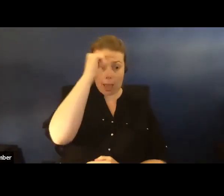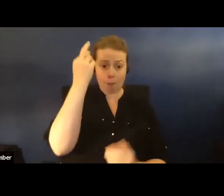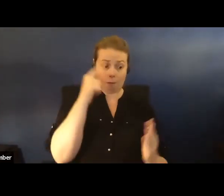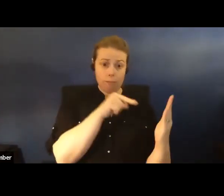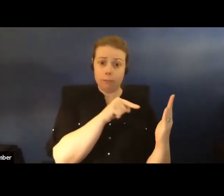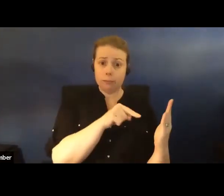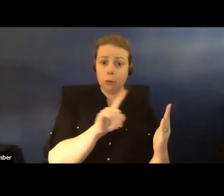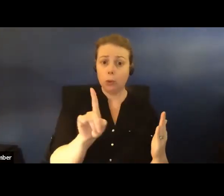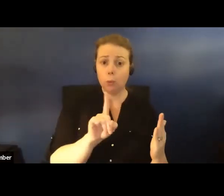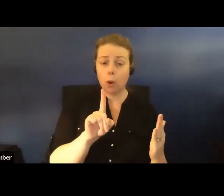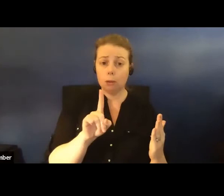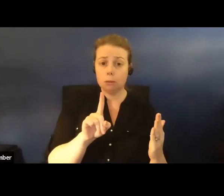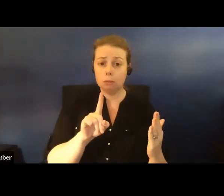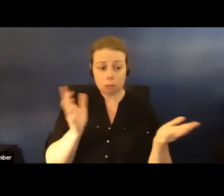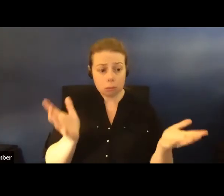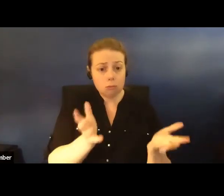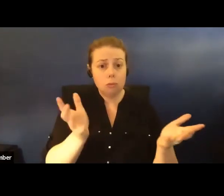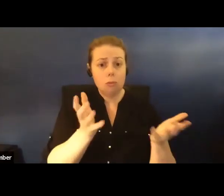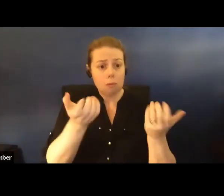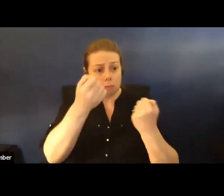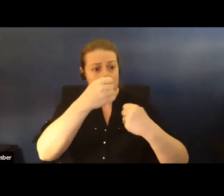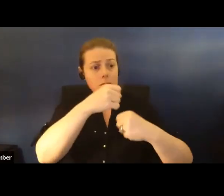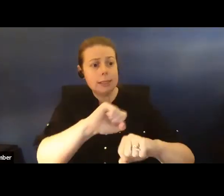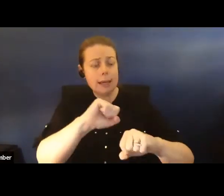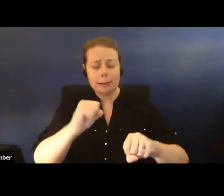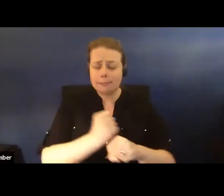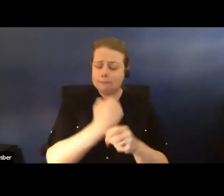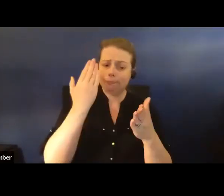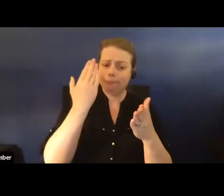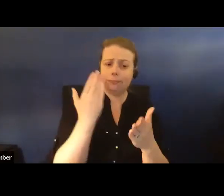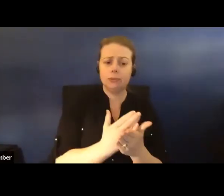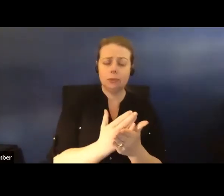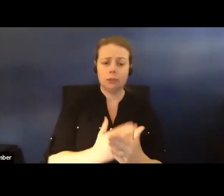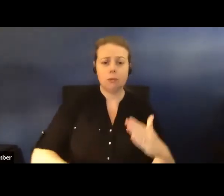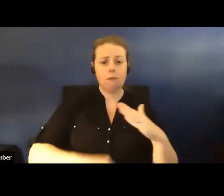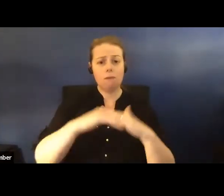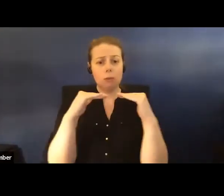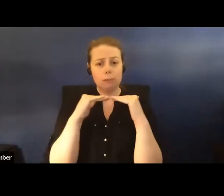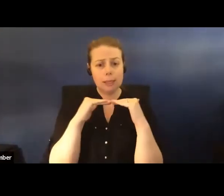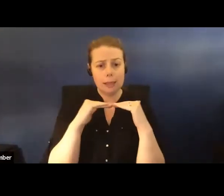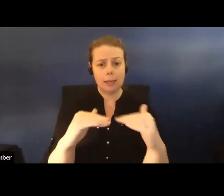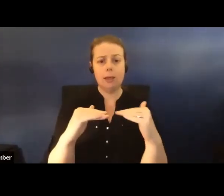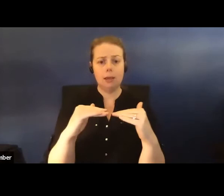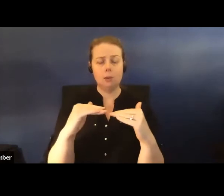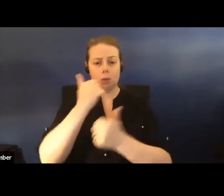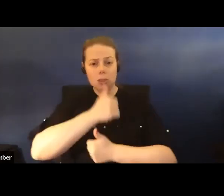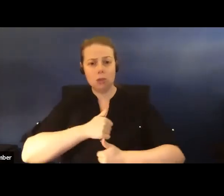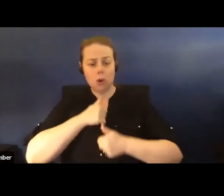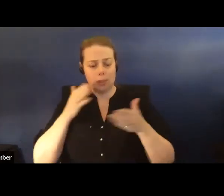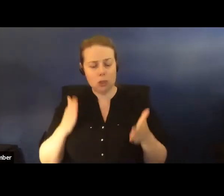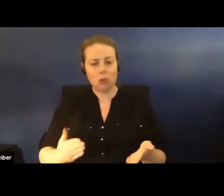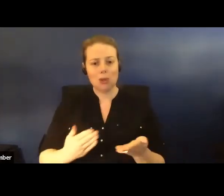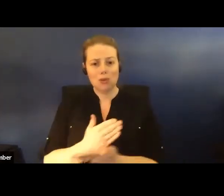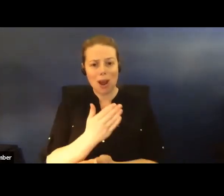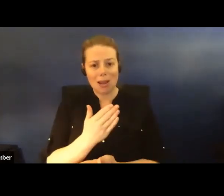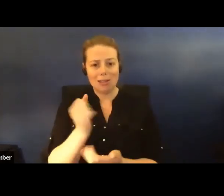to promote, protect, and ensure the full and equal enjoyment of human rights and